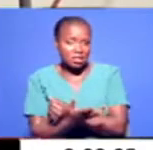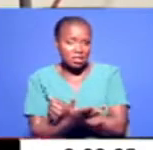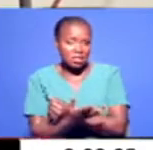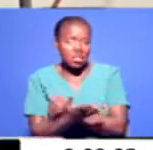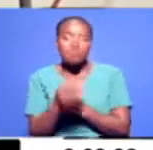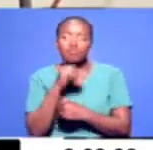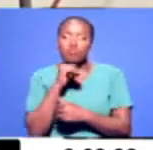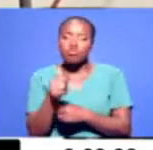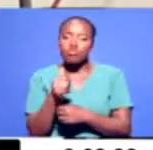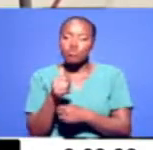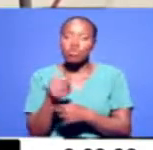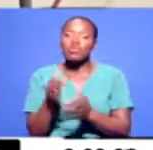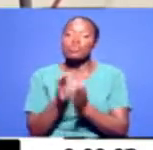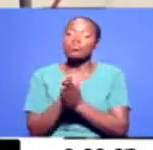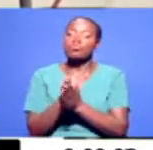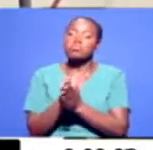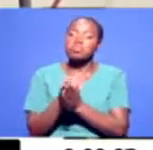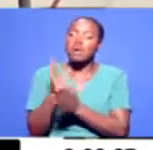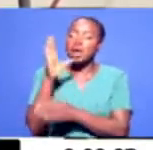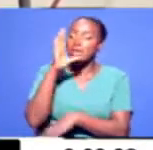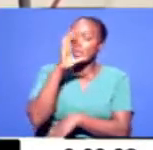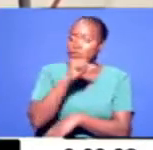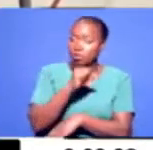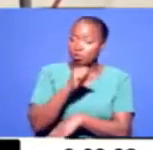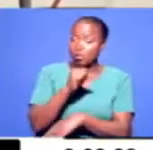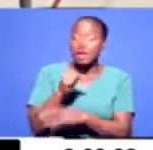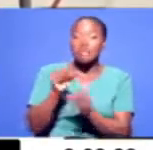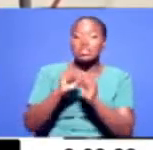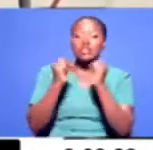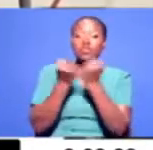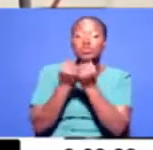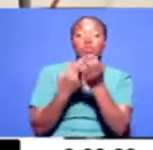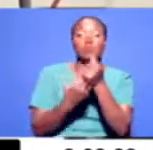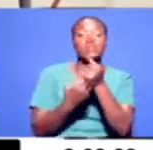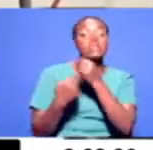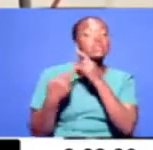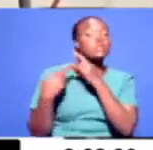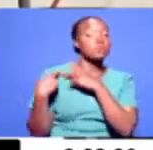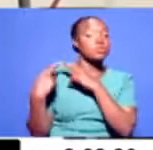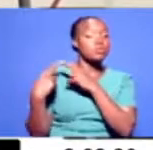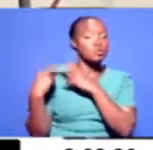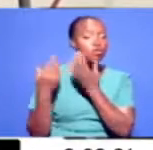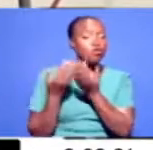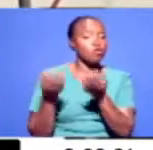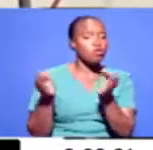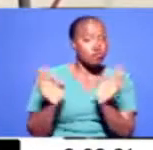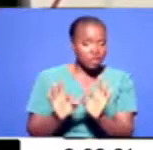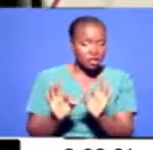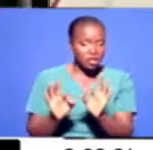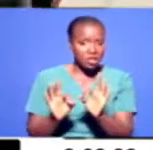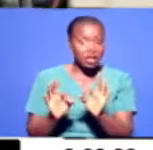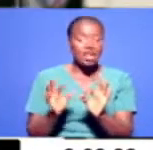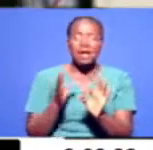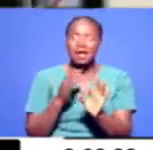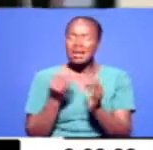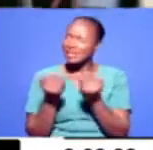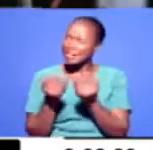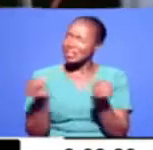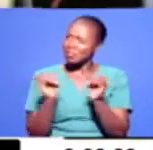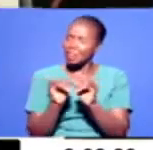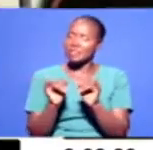to assume the social partners' responsibility of free and